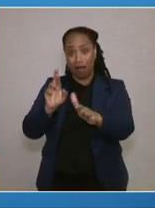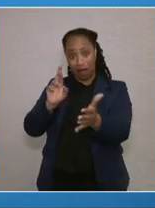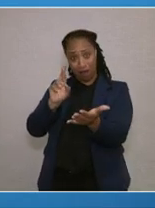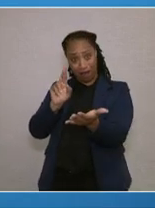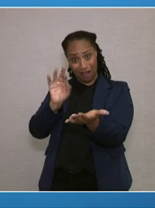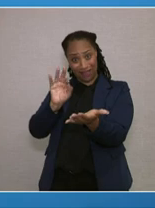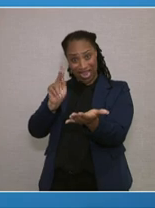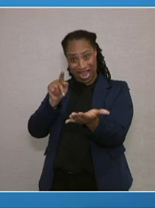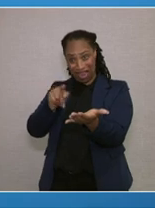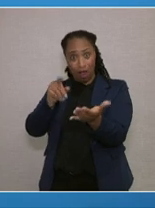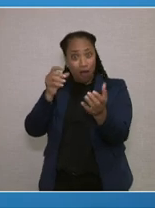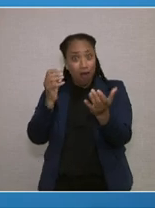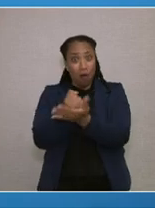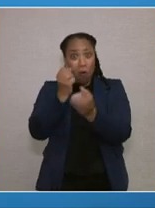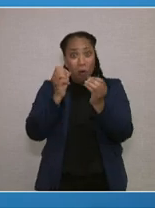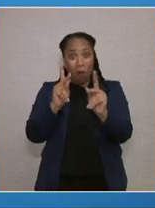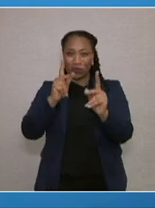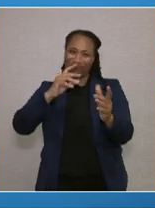sports metaphors,